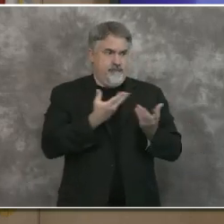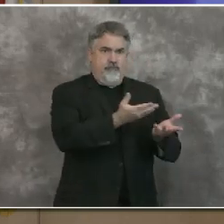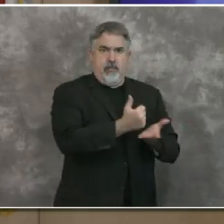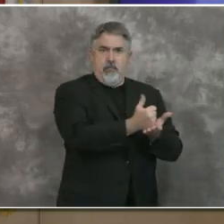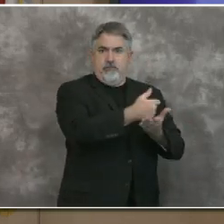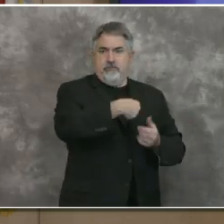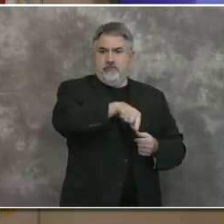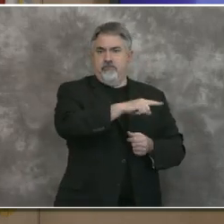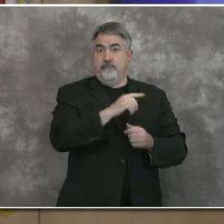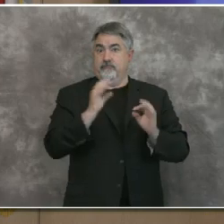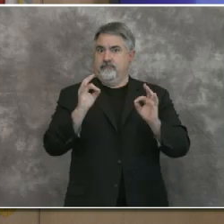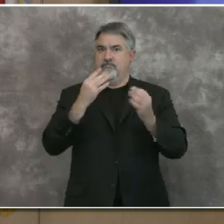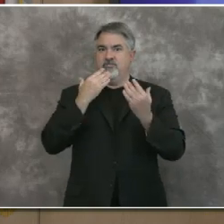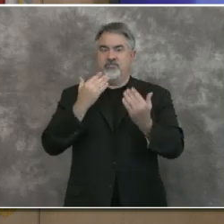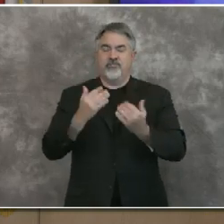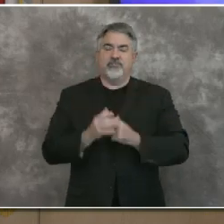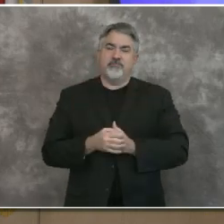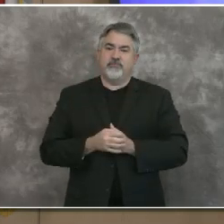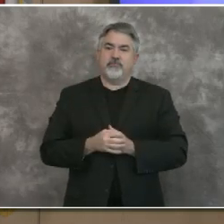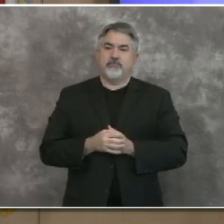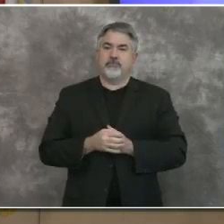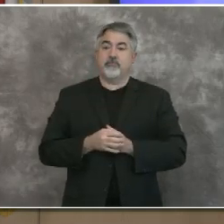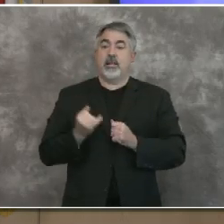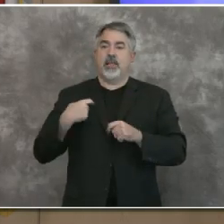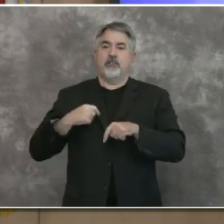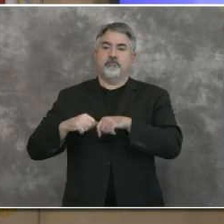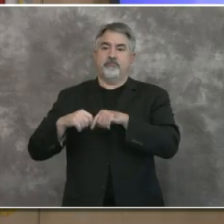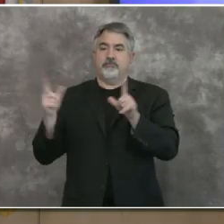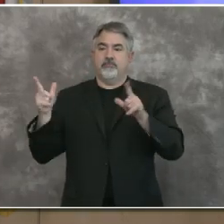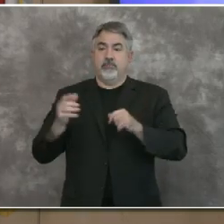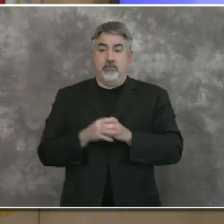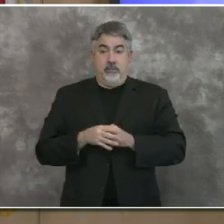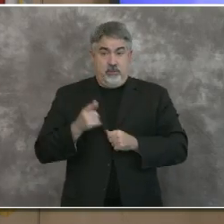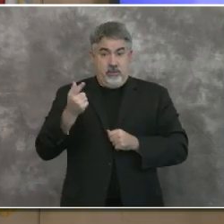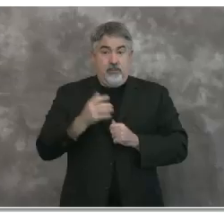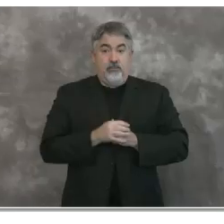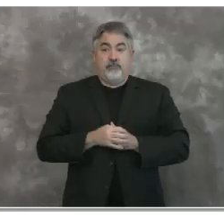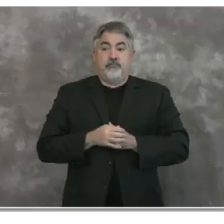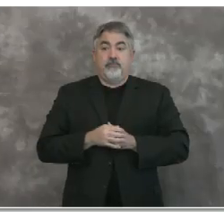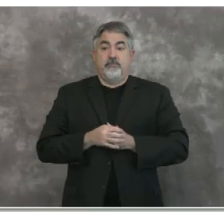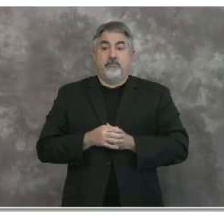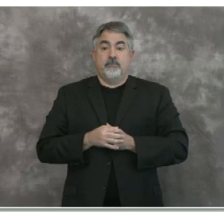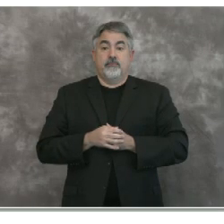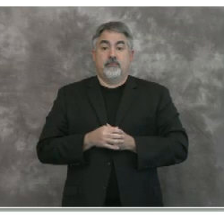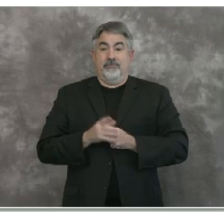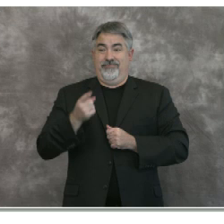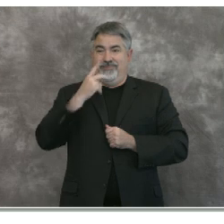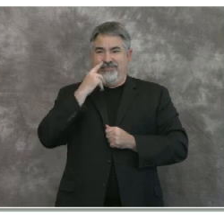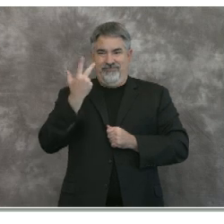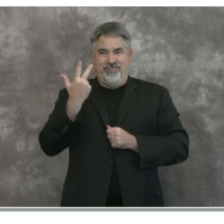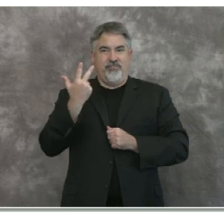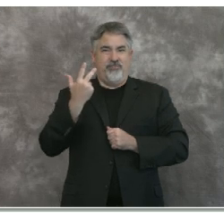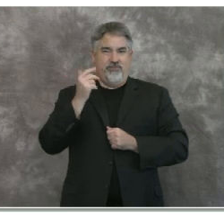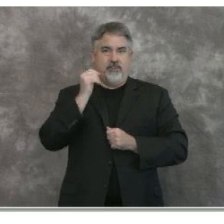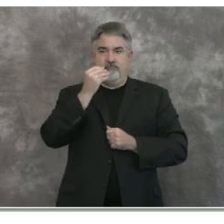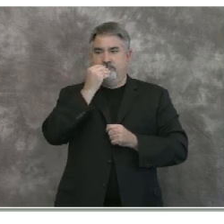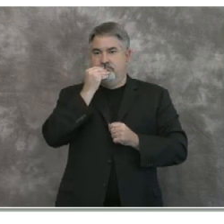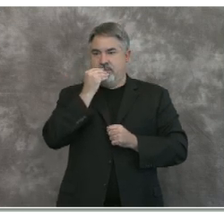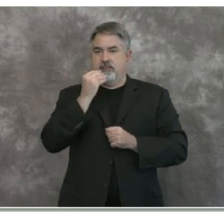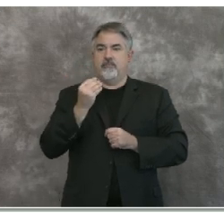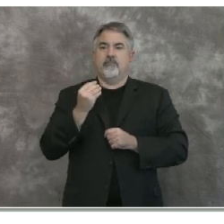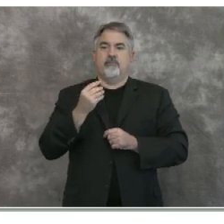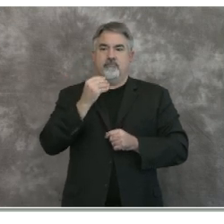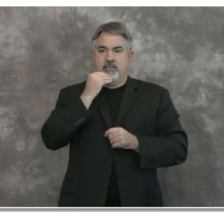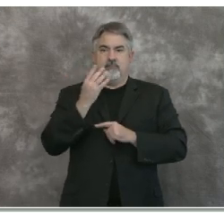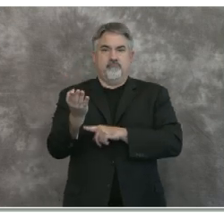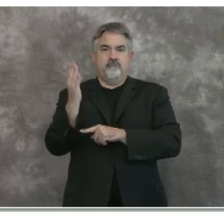you. We have a slide here to talk about how you will sign up for this. This program delivers 3 free meals a day delivered